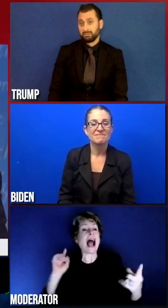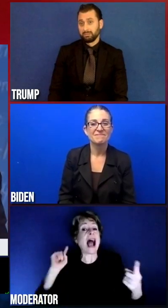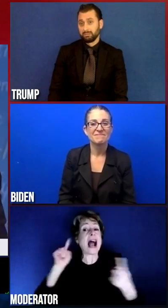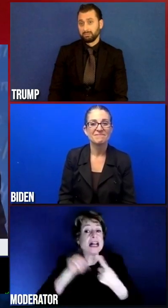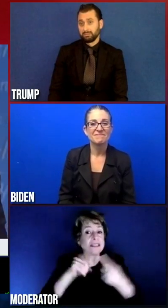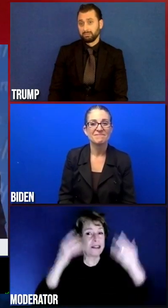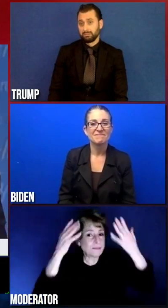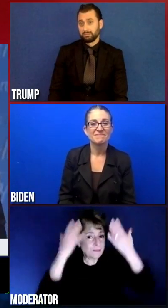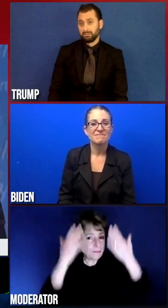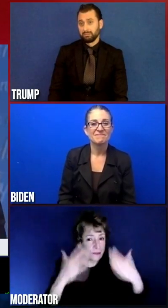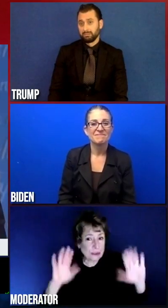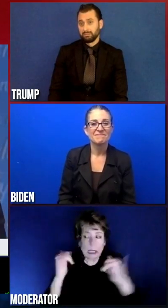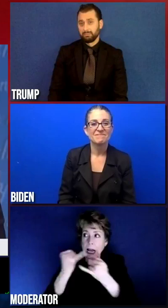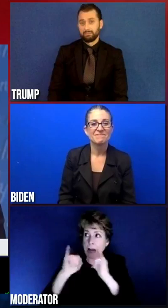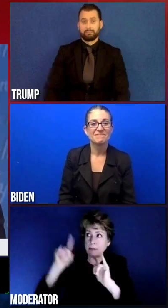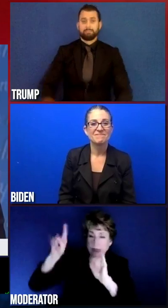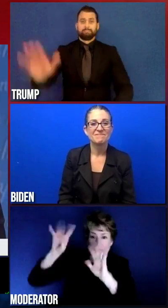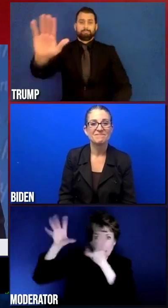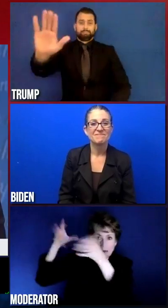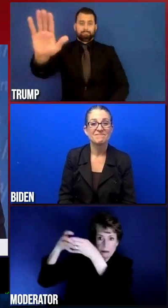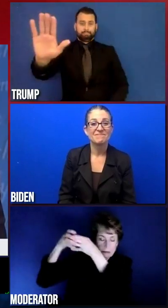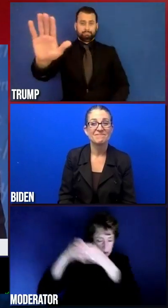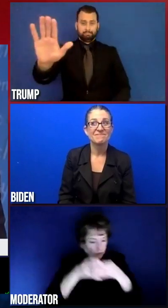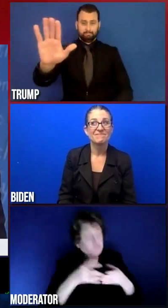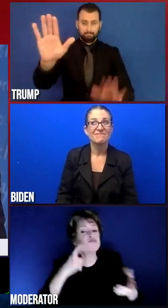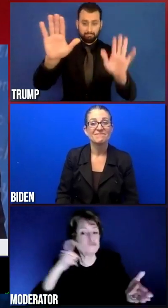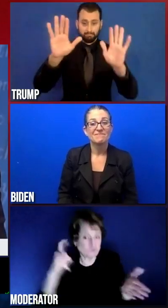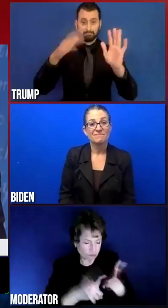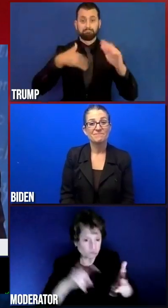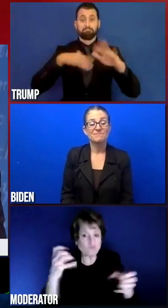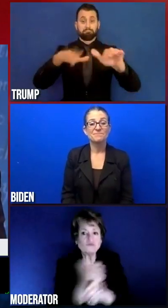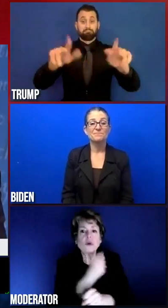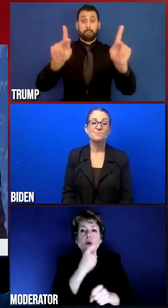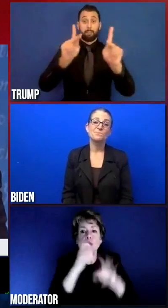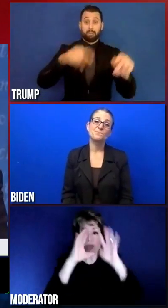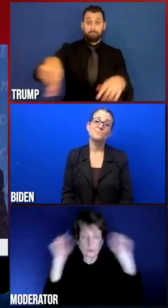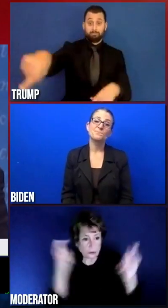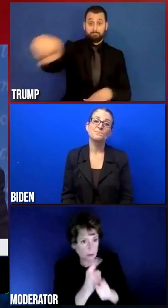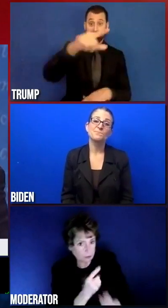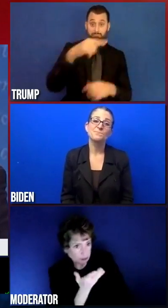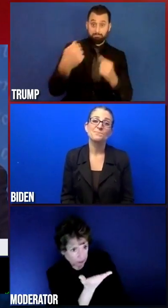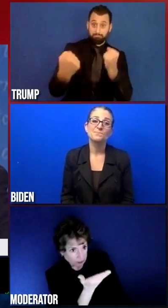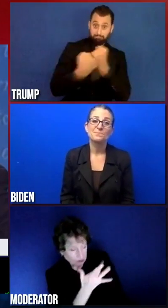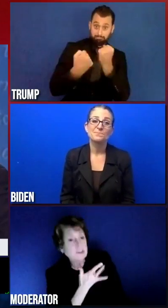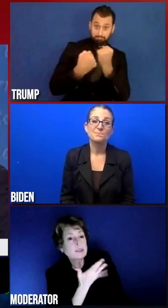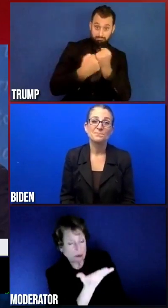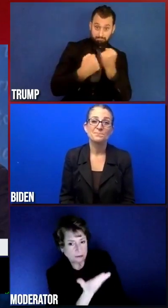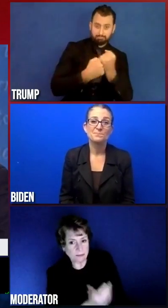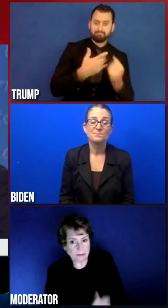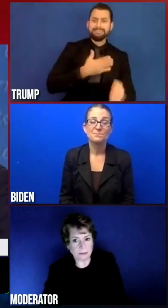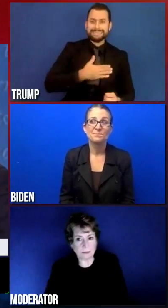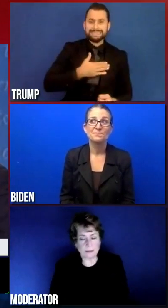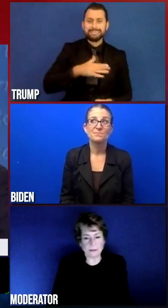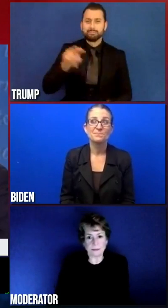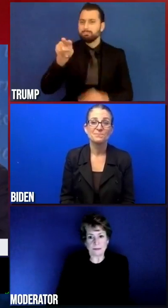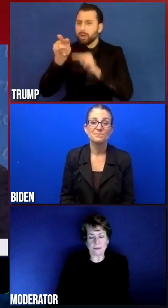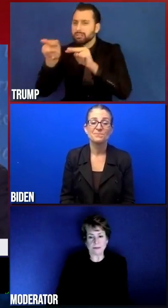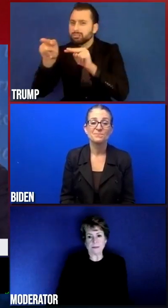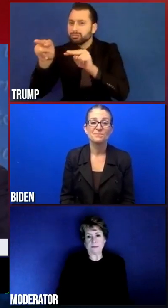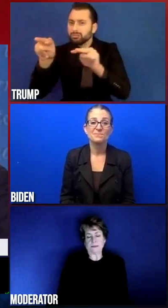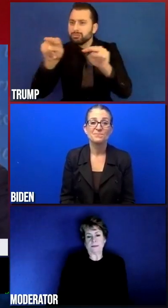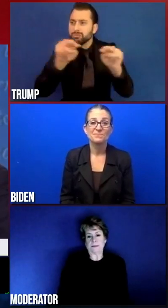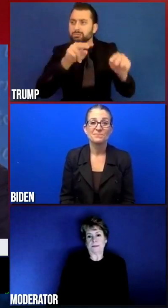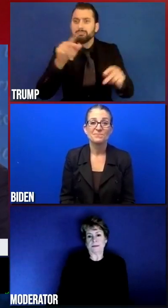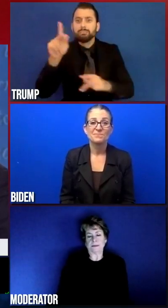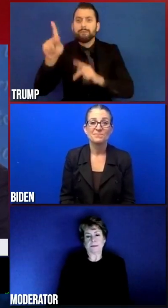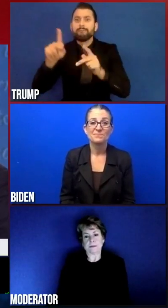first. I'm urging my supporters to go into the polls and watch very carefully, because that's what has to happen. I am urging them to do